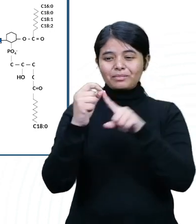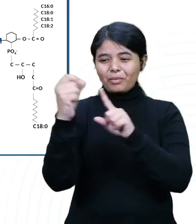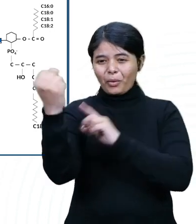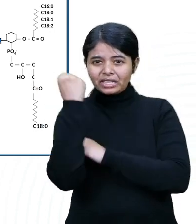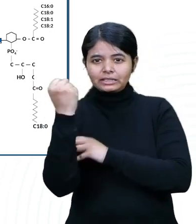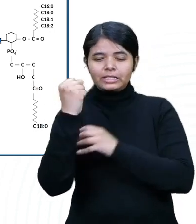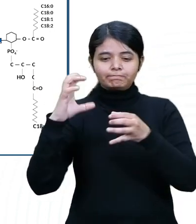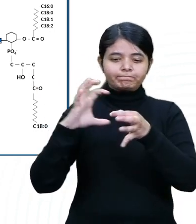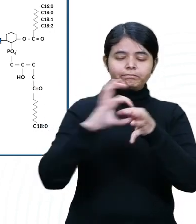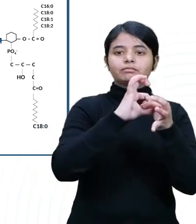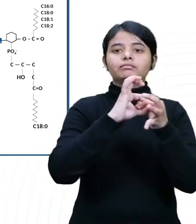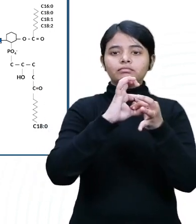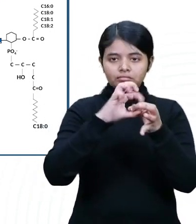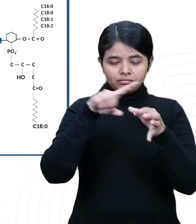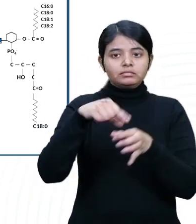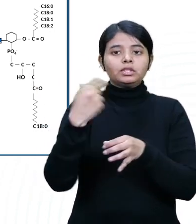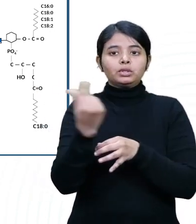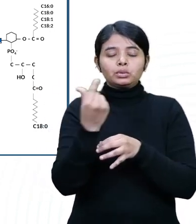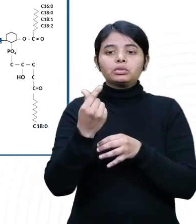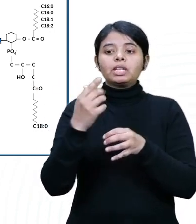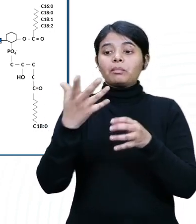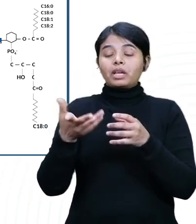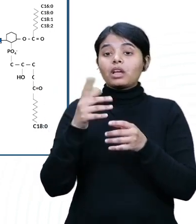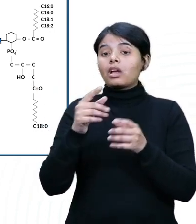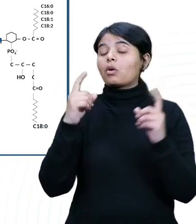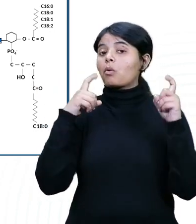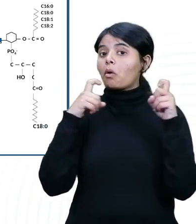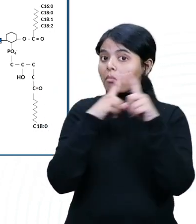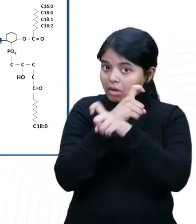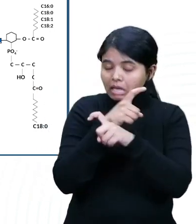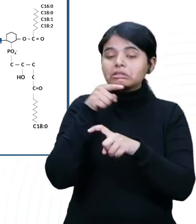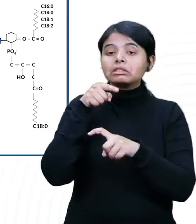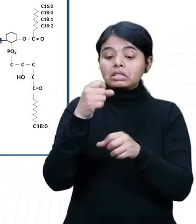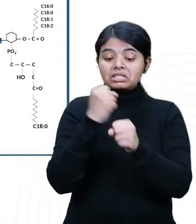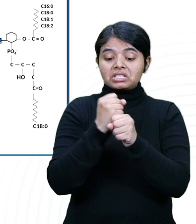with oligomannose structures.